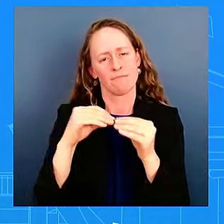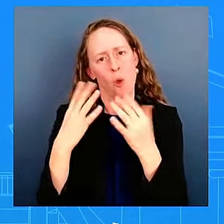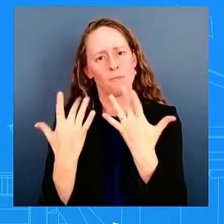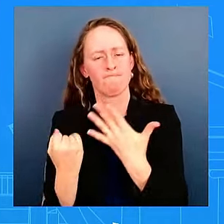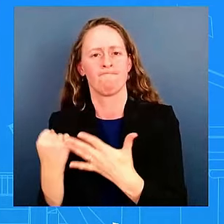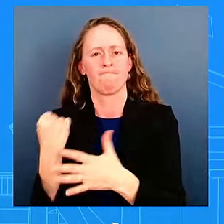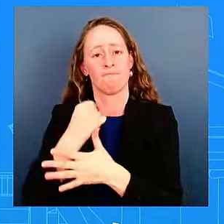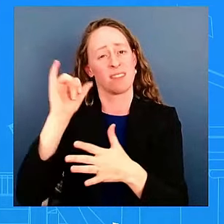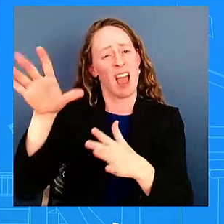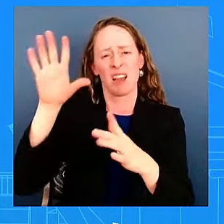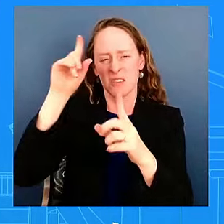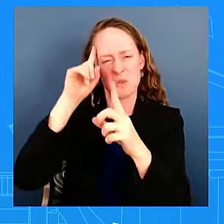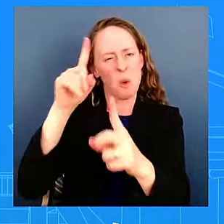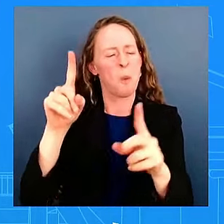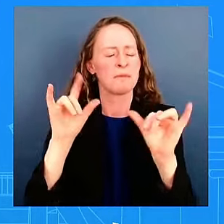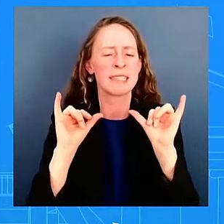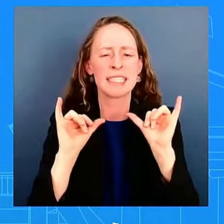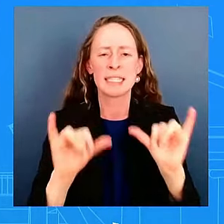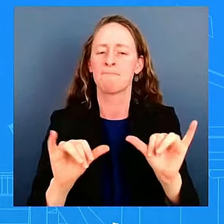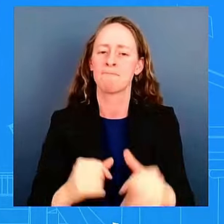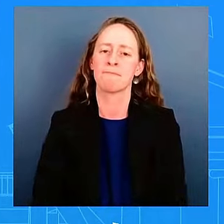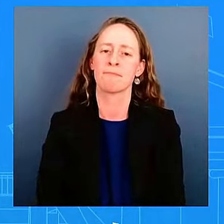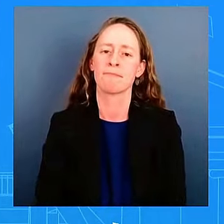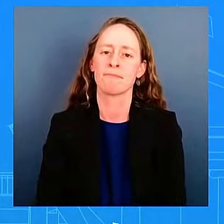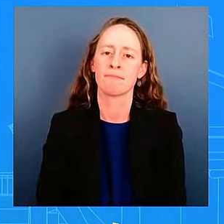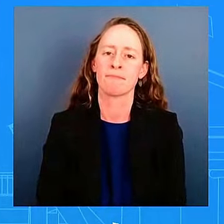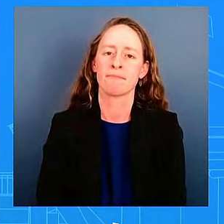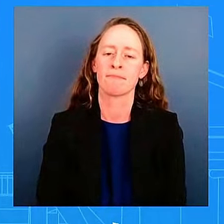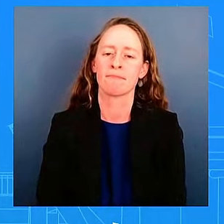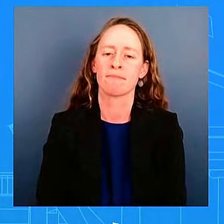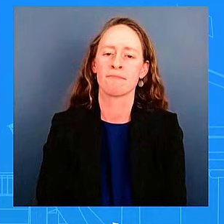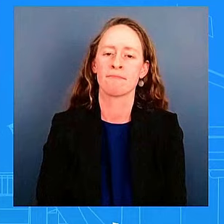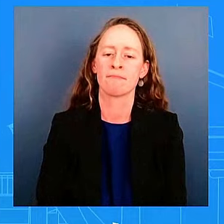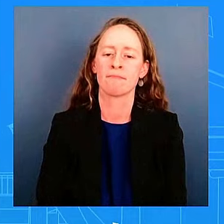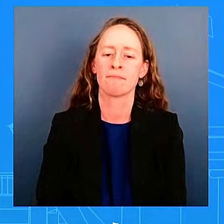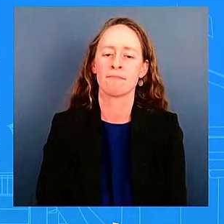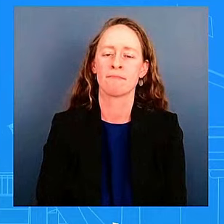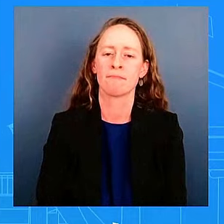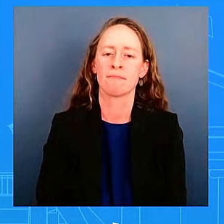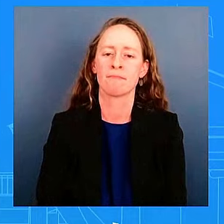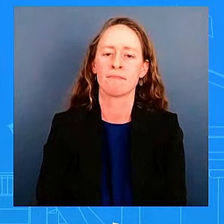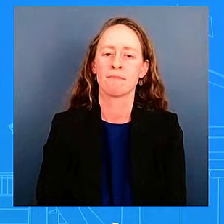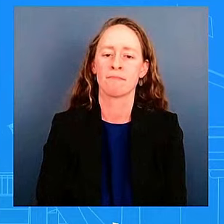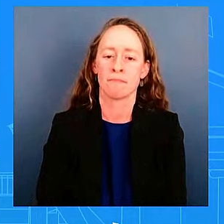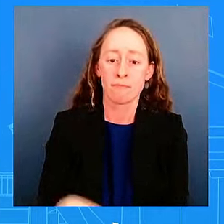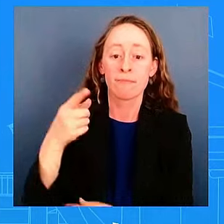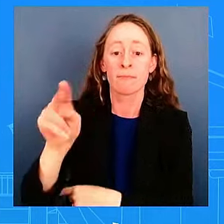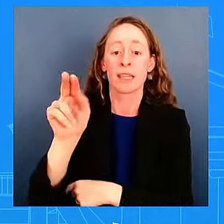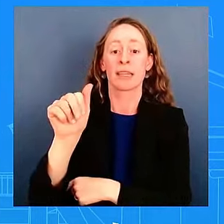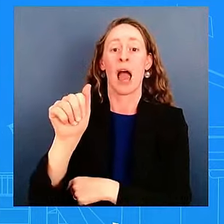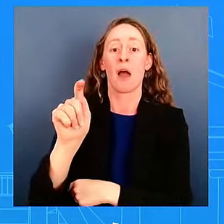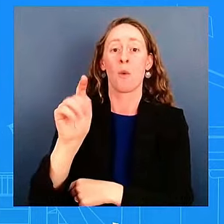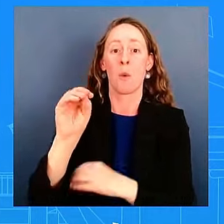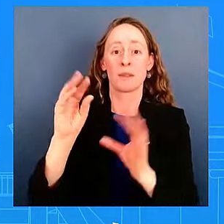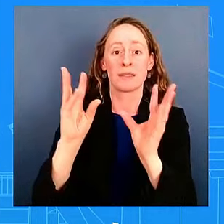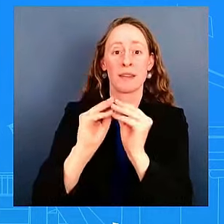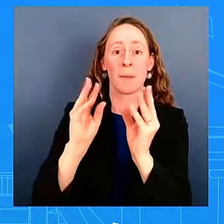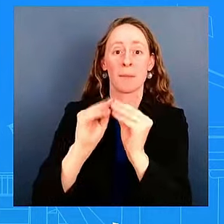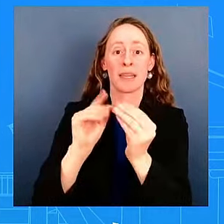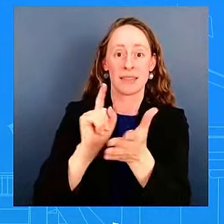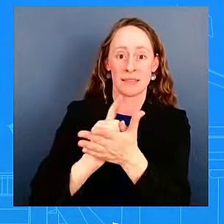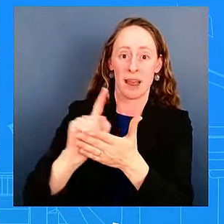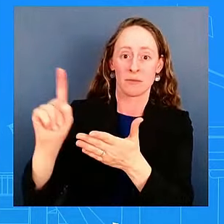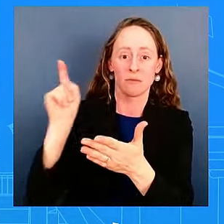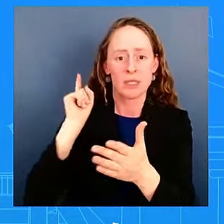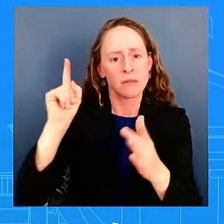Okay. Thank you. This assassination attempt happened right after the NATO summit, where the president wants to show the world about the American